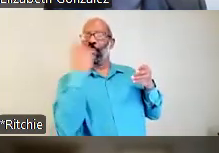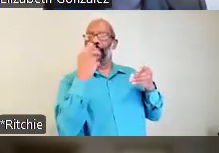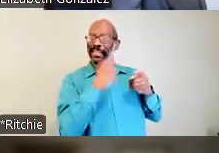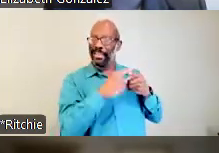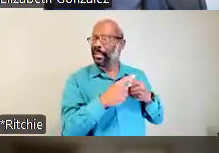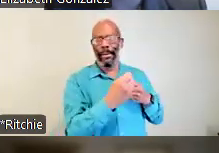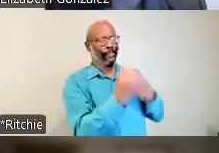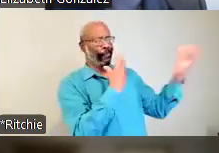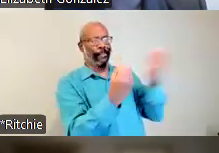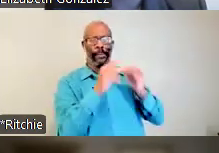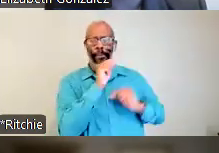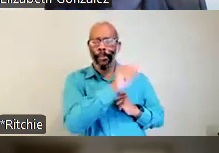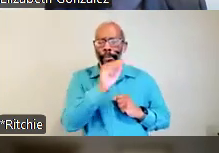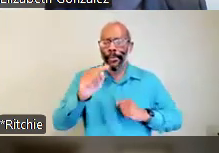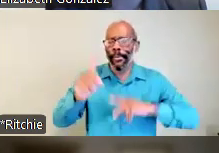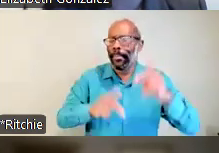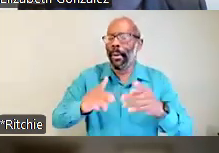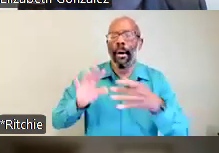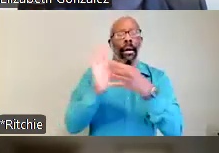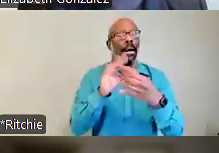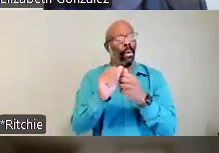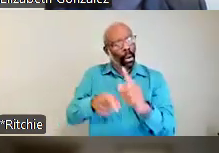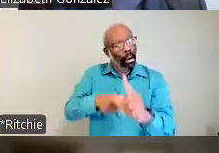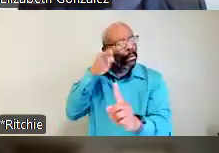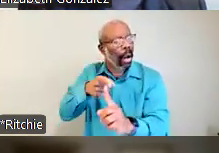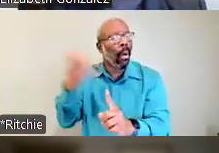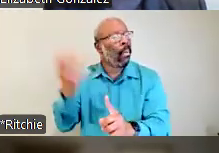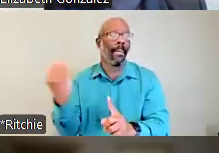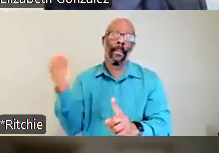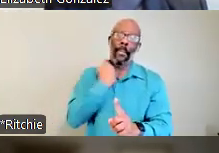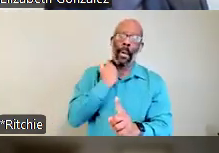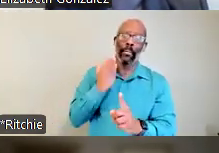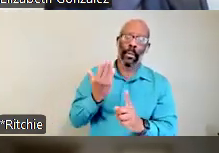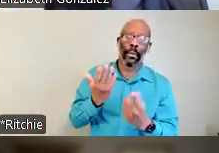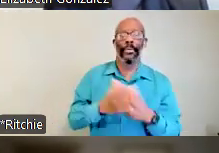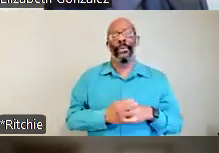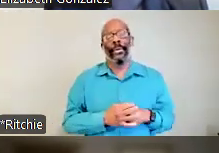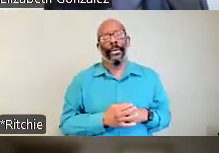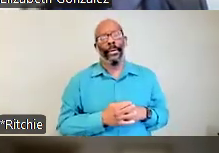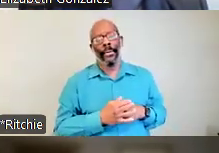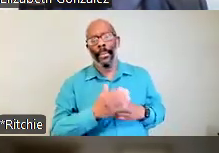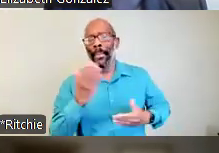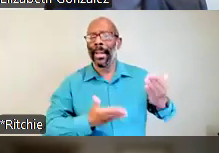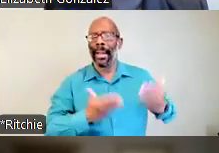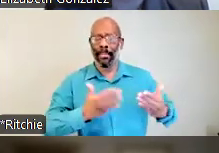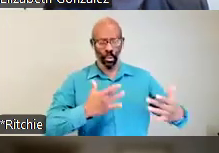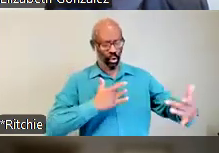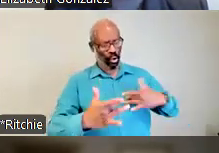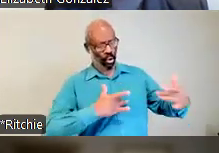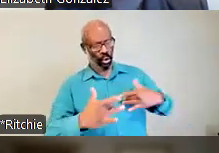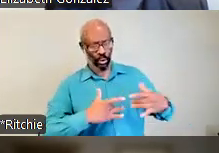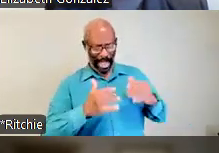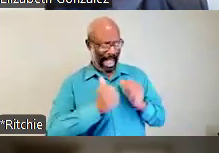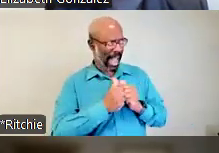maybe they're worried about paying their mortgage on a home that was damaged or destroyed by the